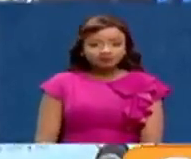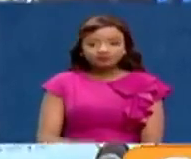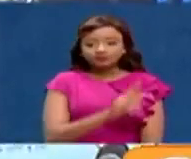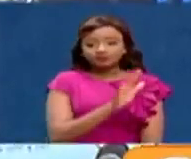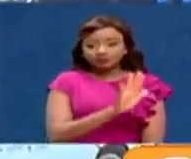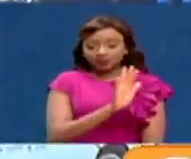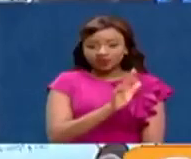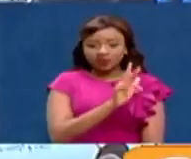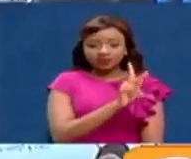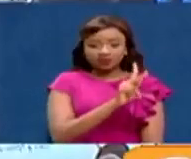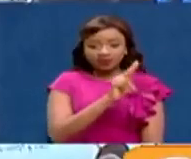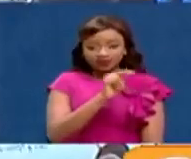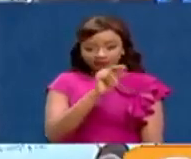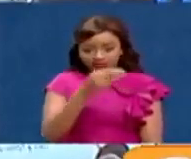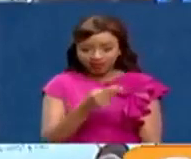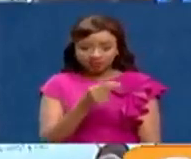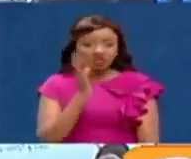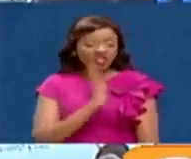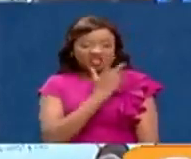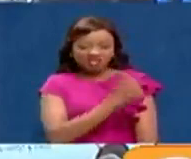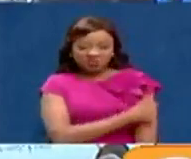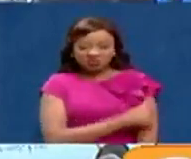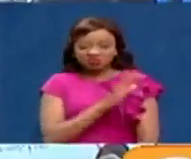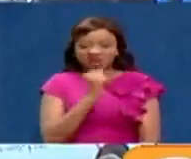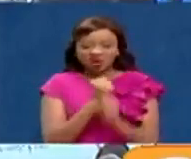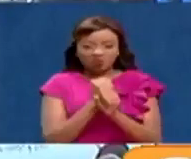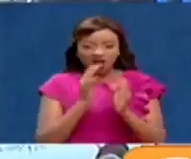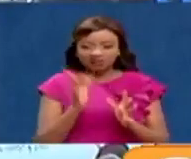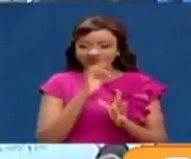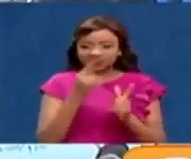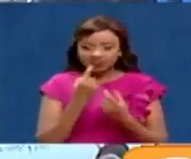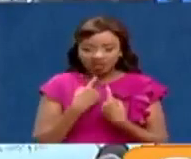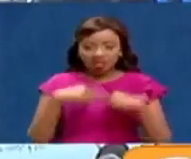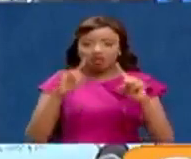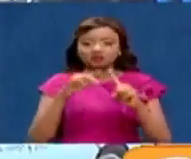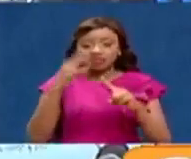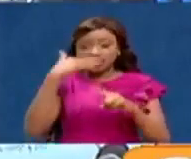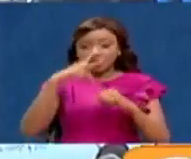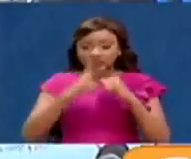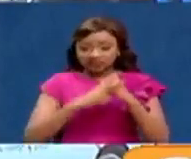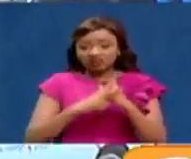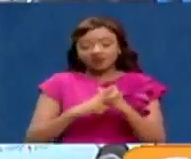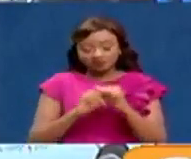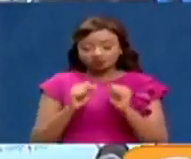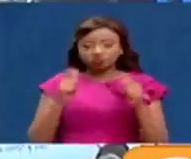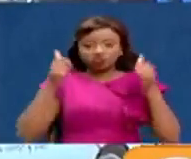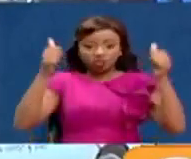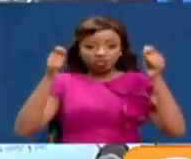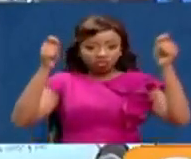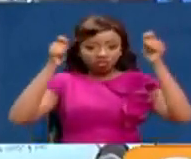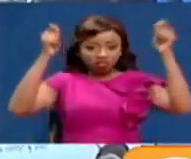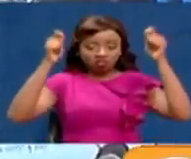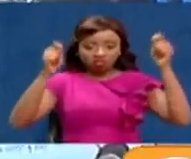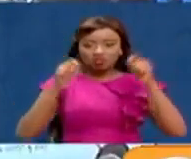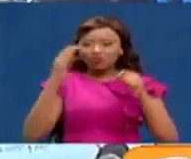All unionizable workers at the Kenyatta National Hospital have issued a 7-day strike notice over the failure by the Salaries